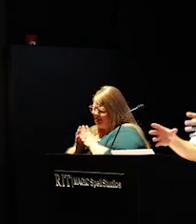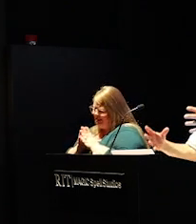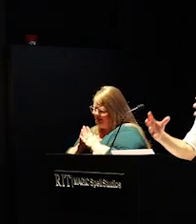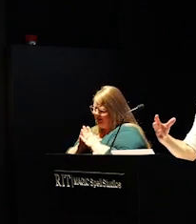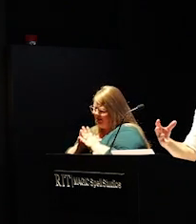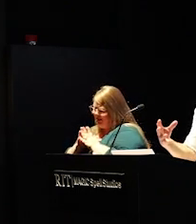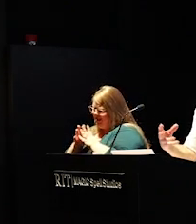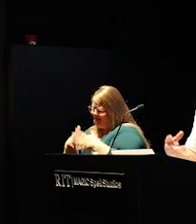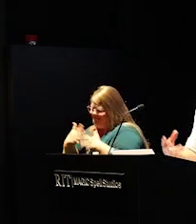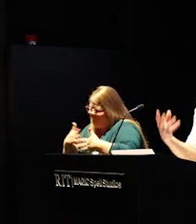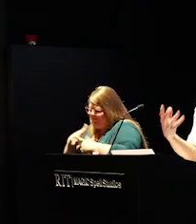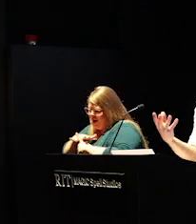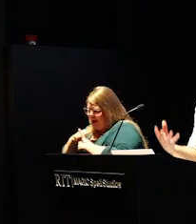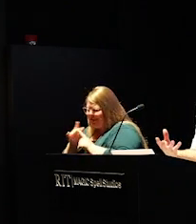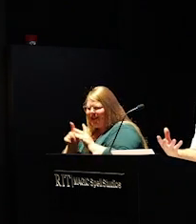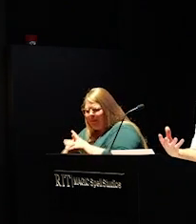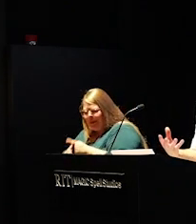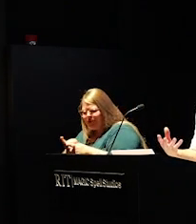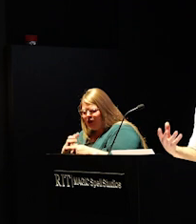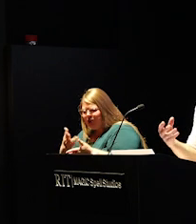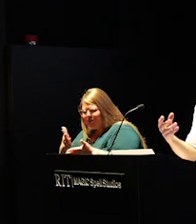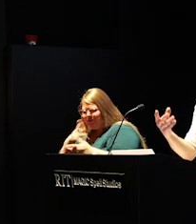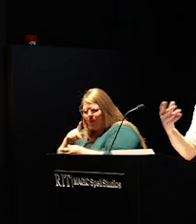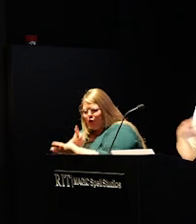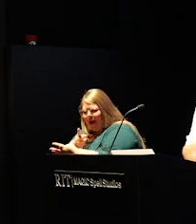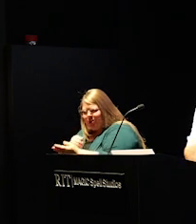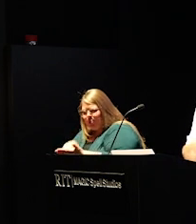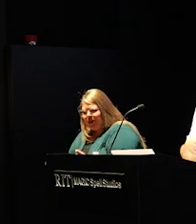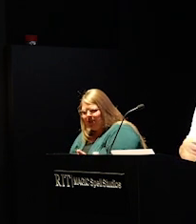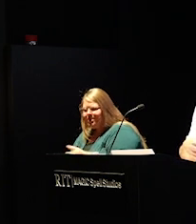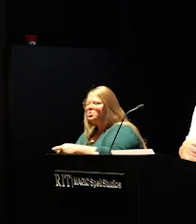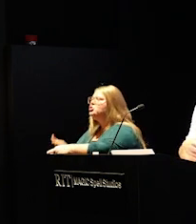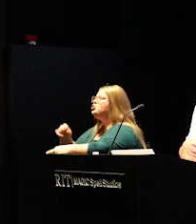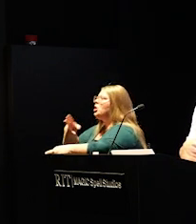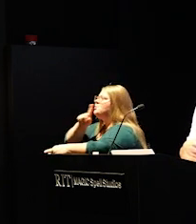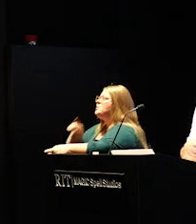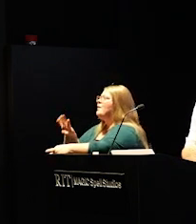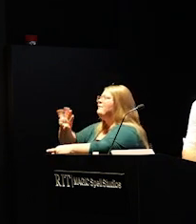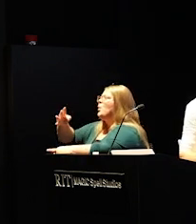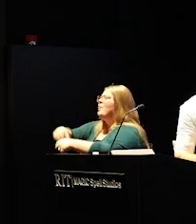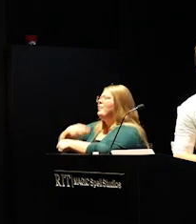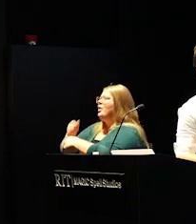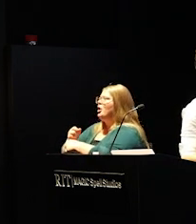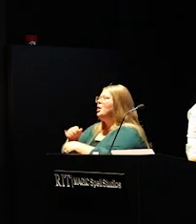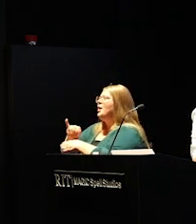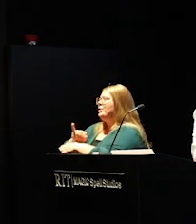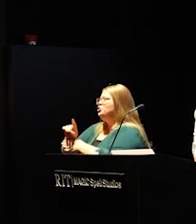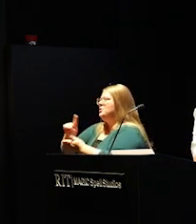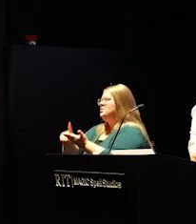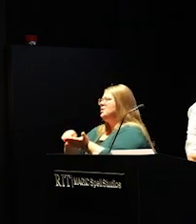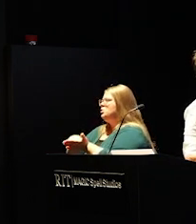exactly what the context was. It was a group of grad students, right? They were fourth-year ID students. Fourth-year ID